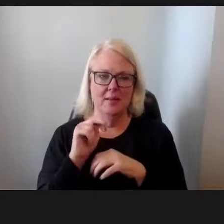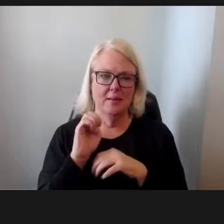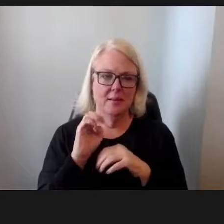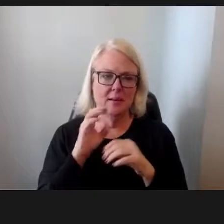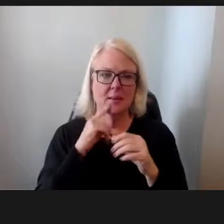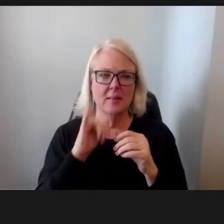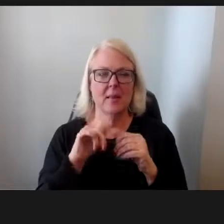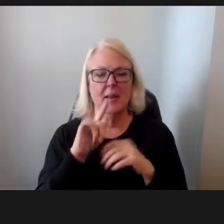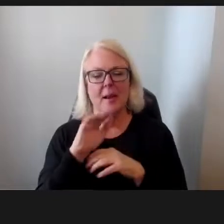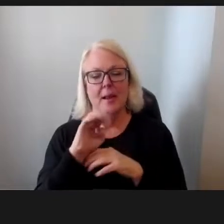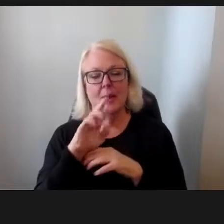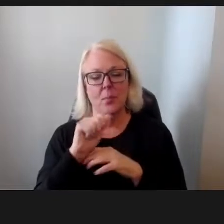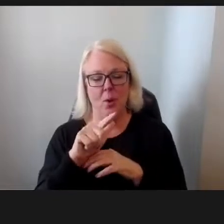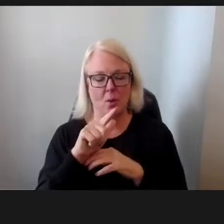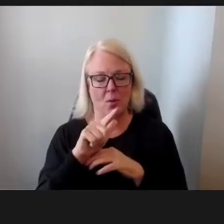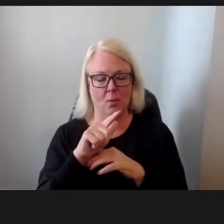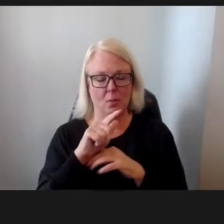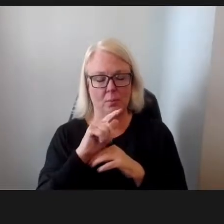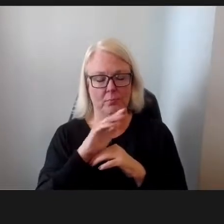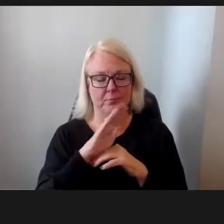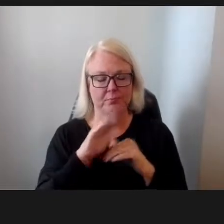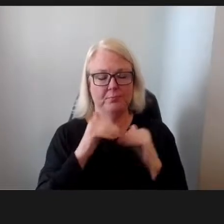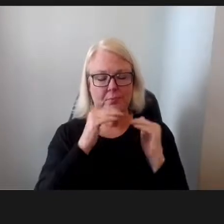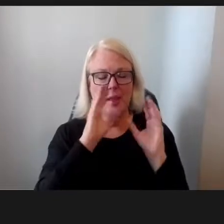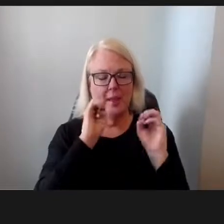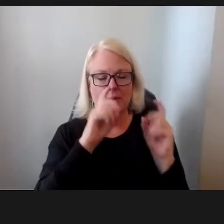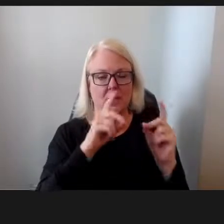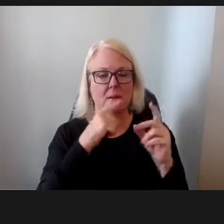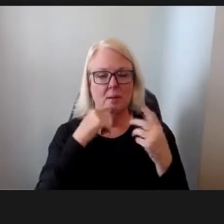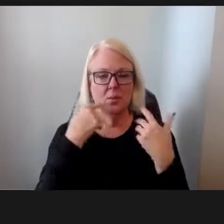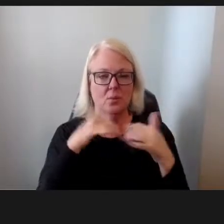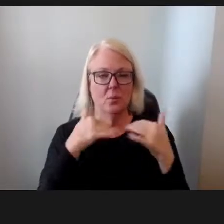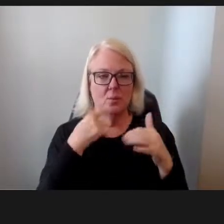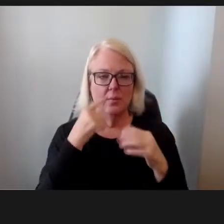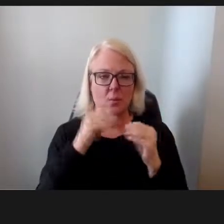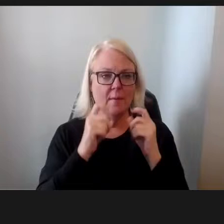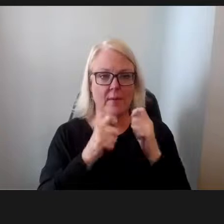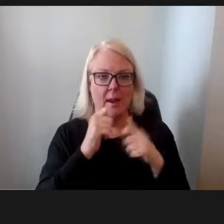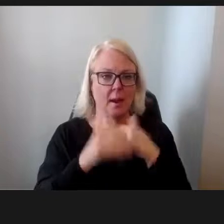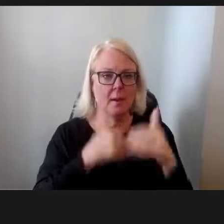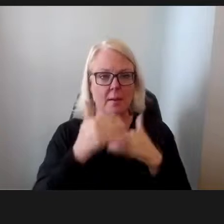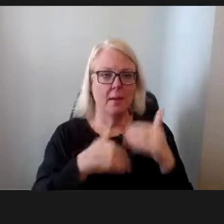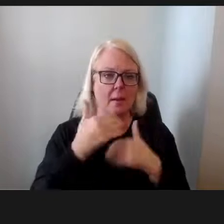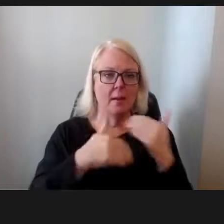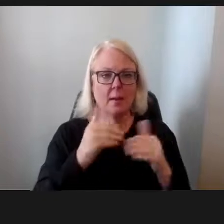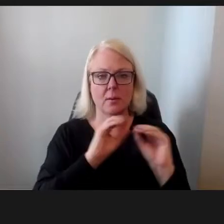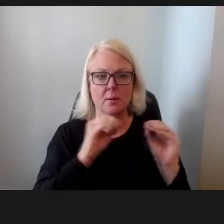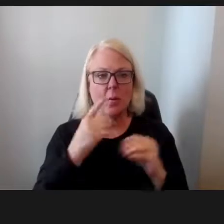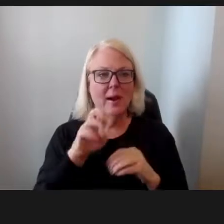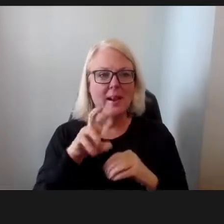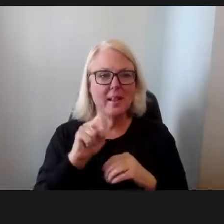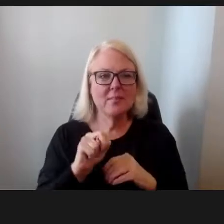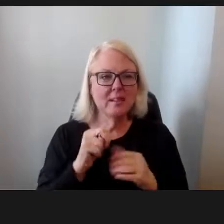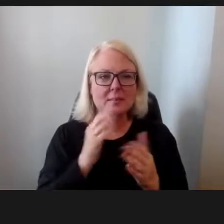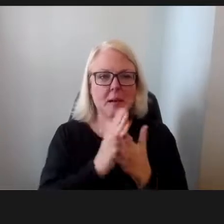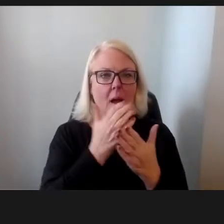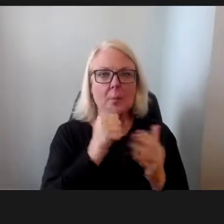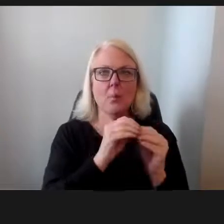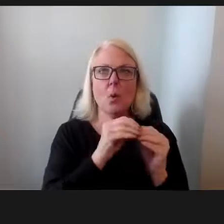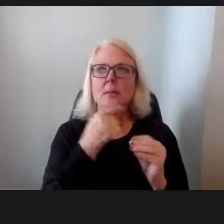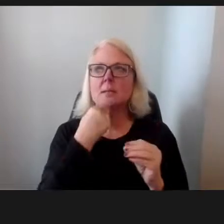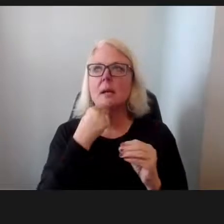education is going in is so breakneck toward going faster and faster that nobody even hesitates anymore to